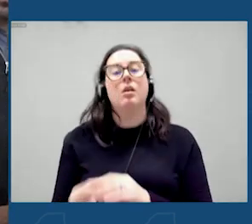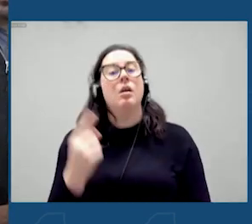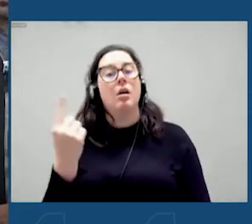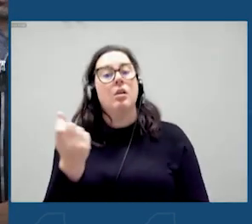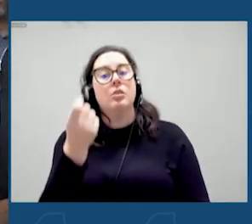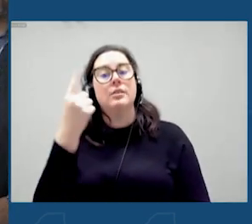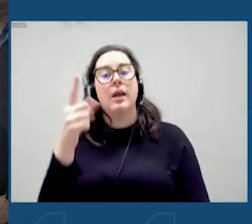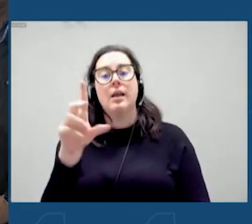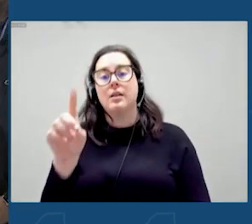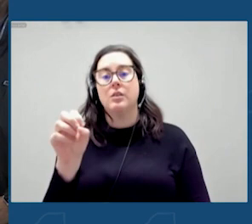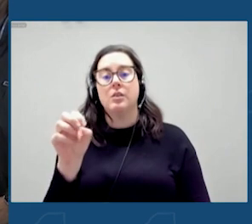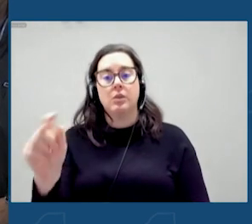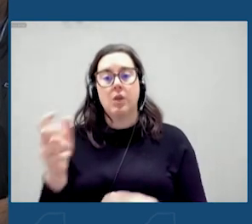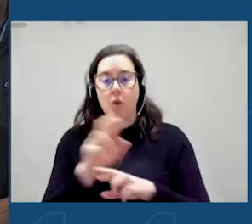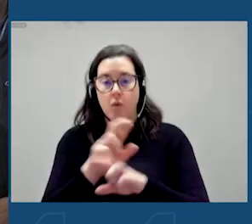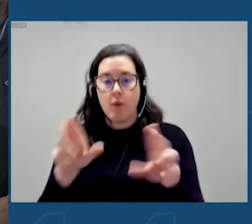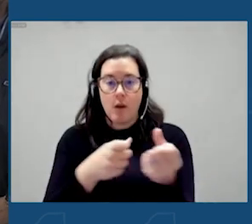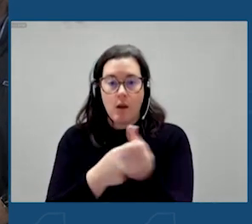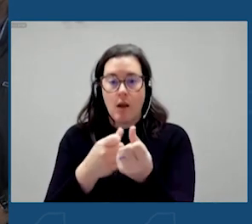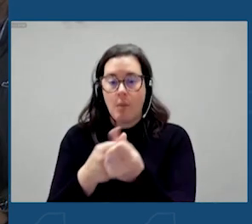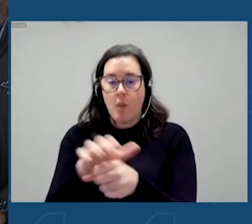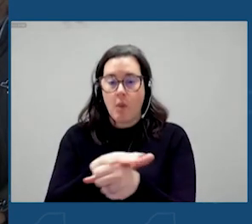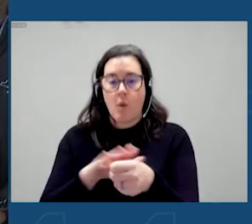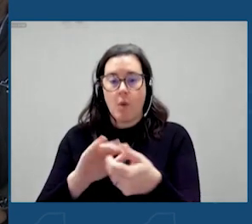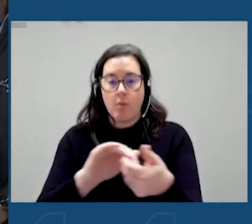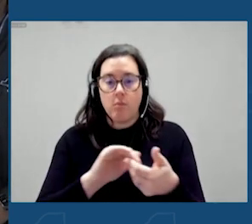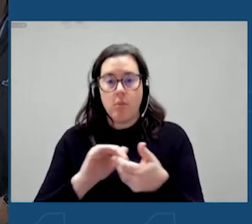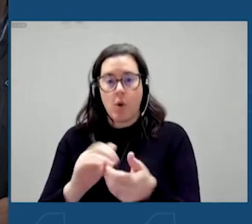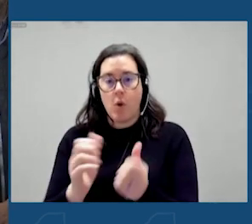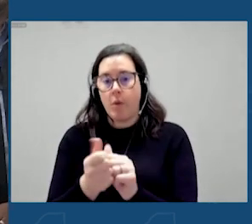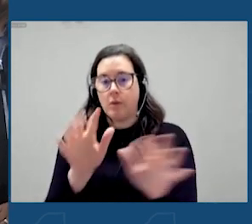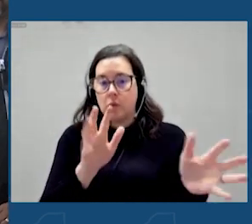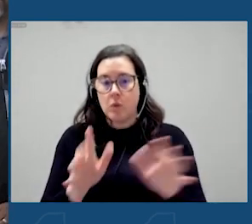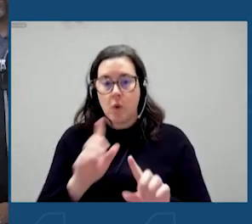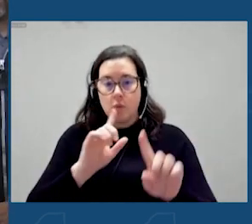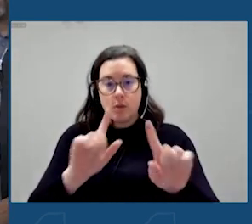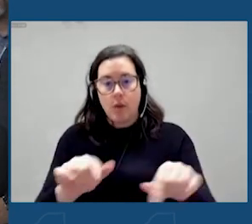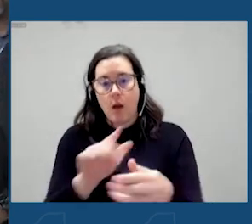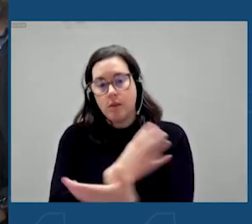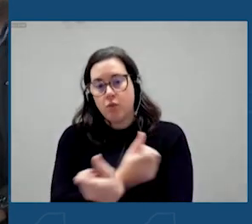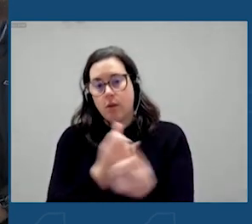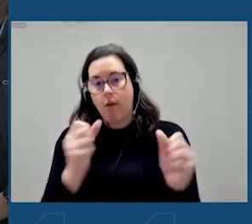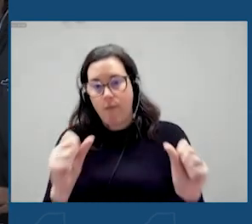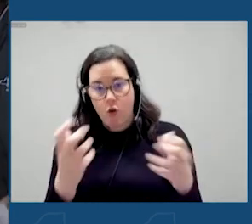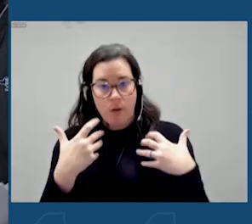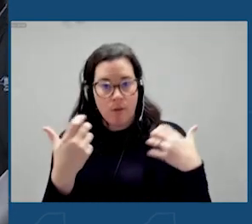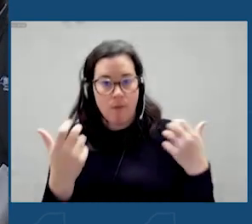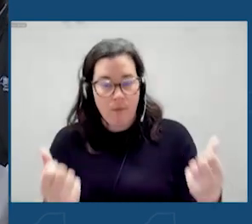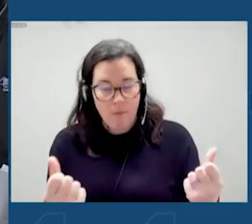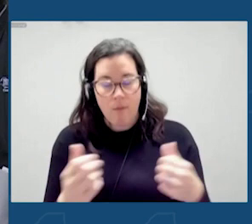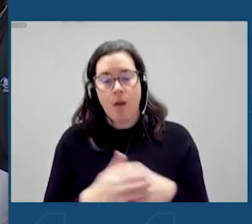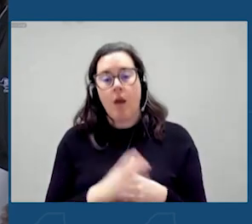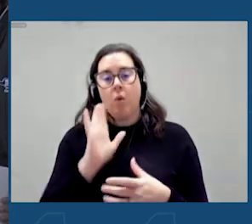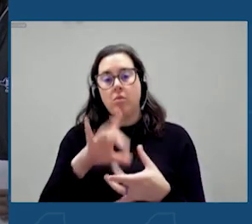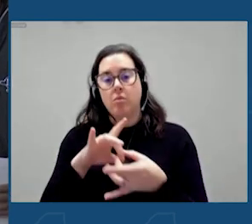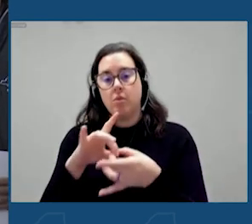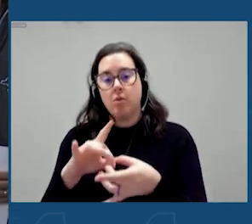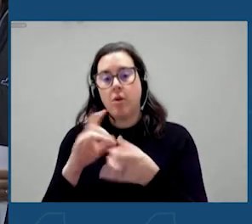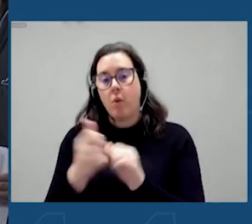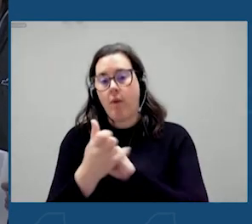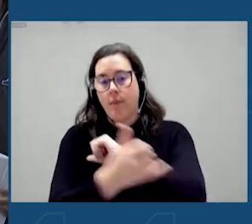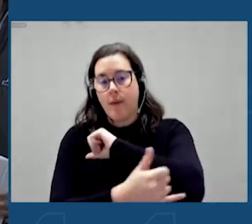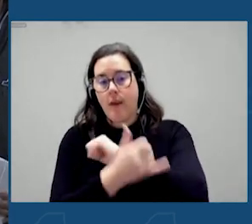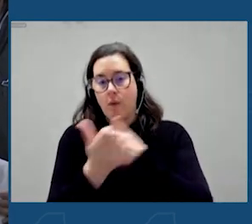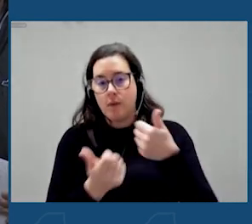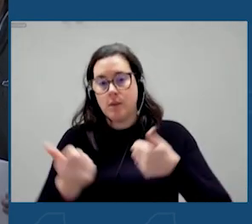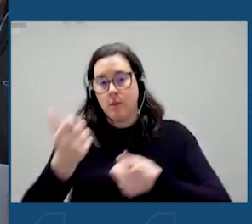ready to assist our local partners with storm response and recovery, and we're coordinating directly with County Executive and his team,